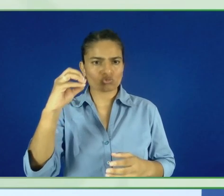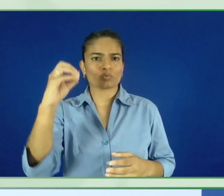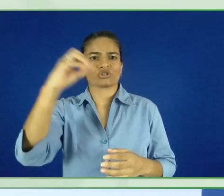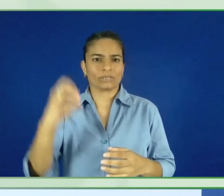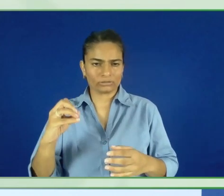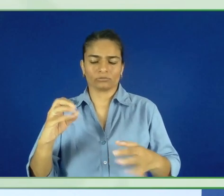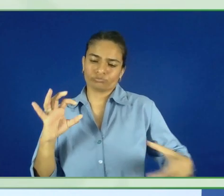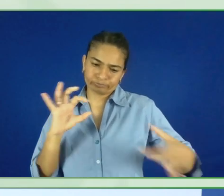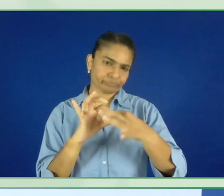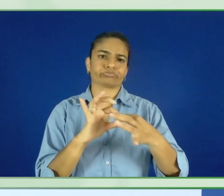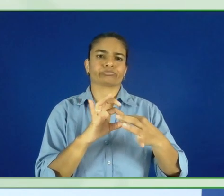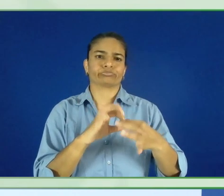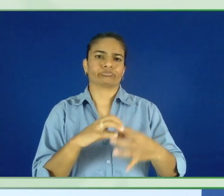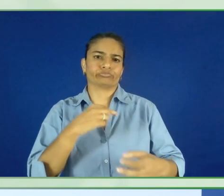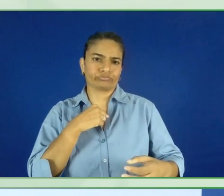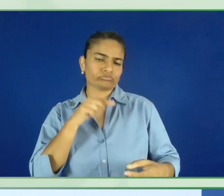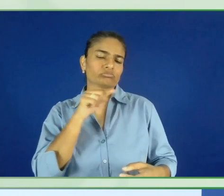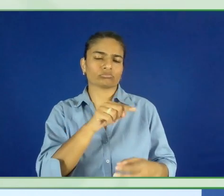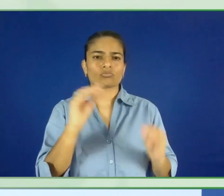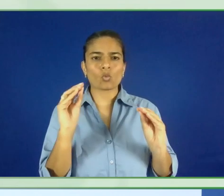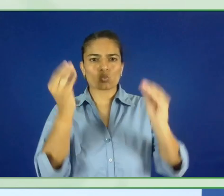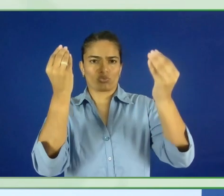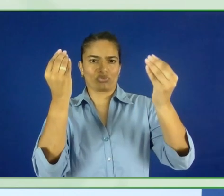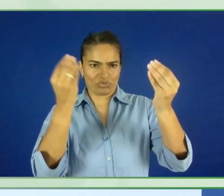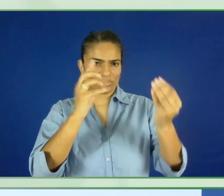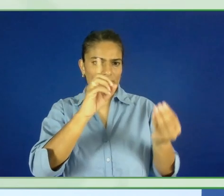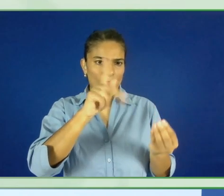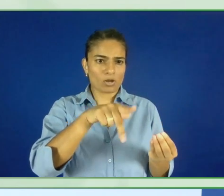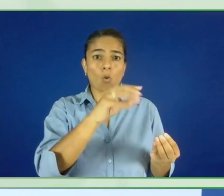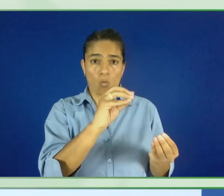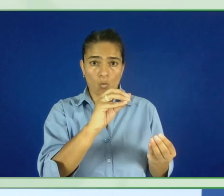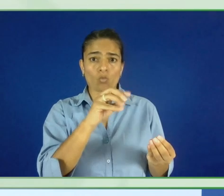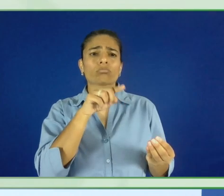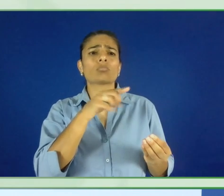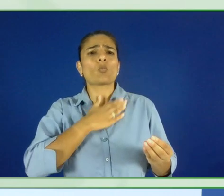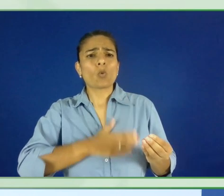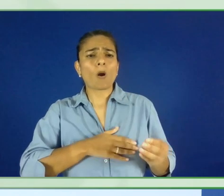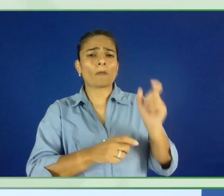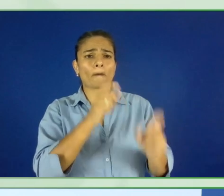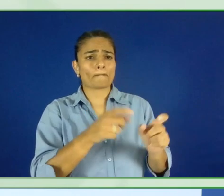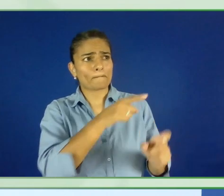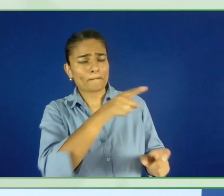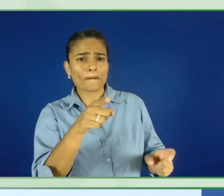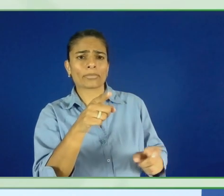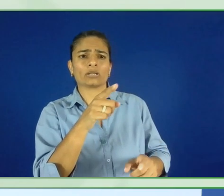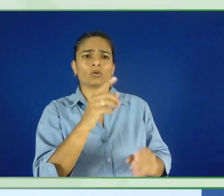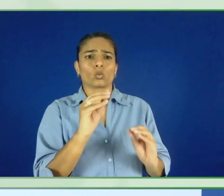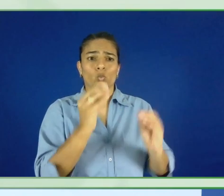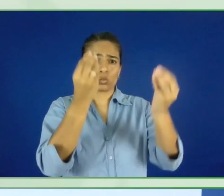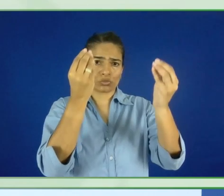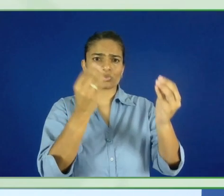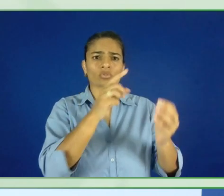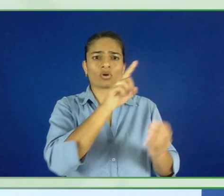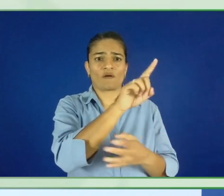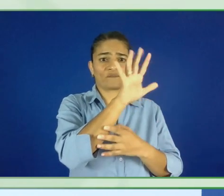the youth issues, so persons between 15 and 35 years old, and mainly through peer helping with